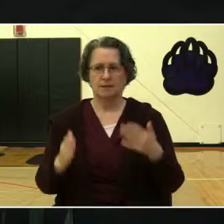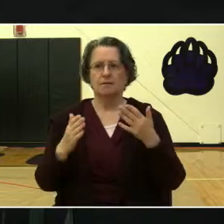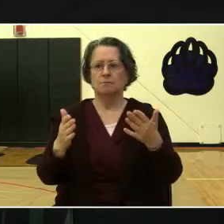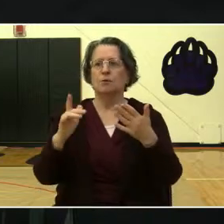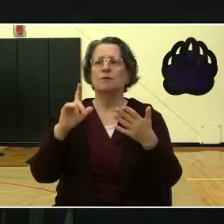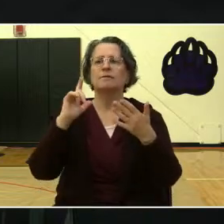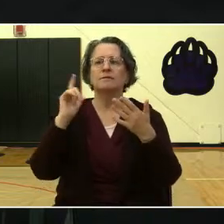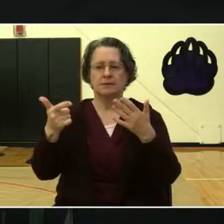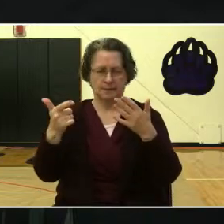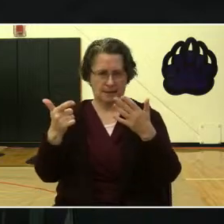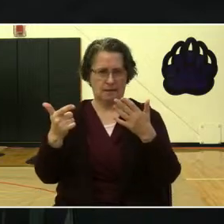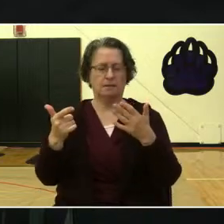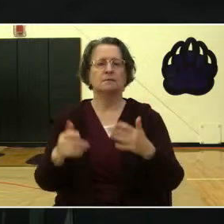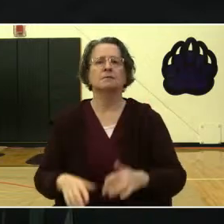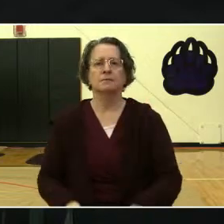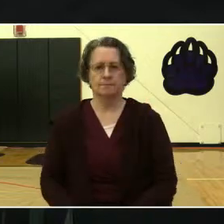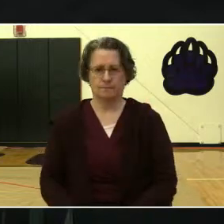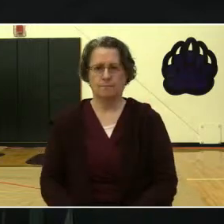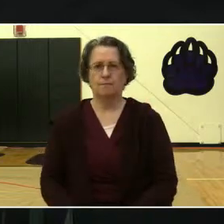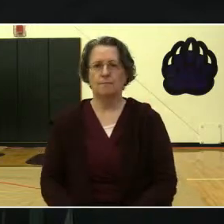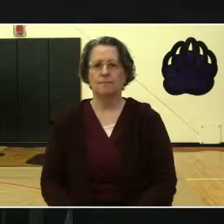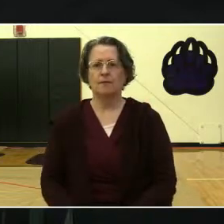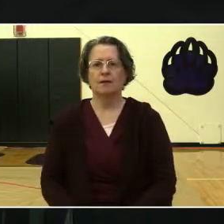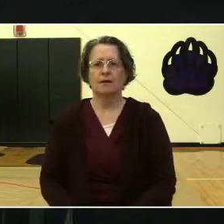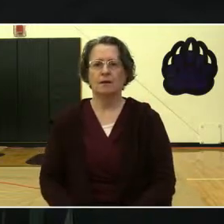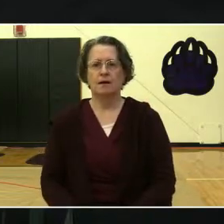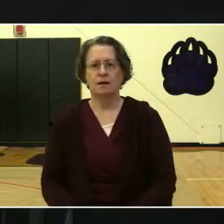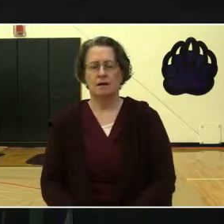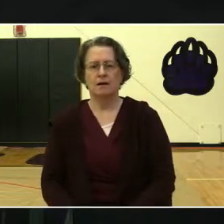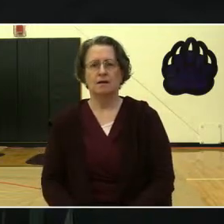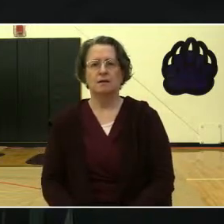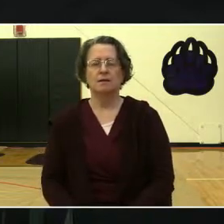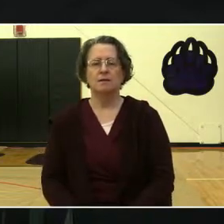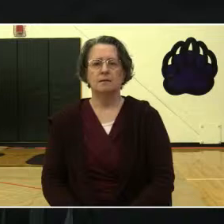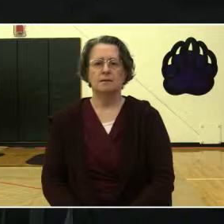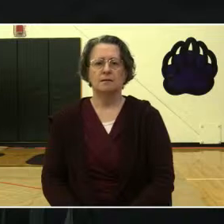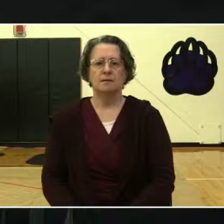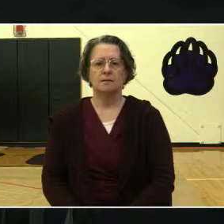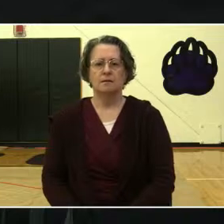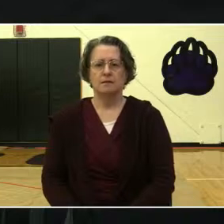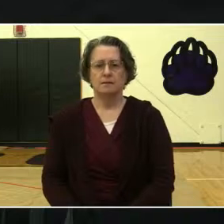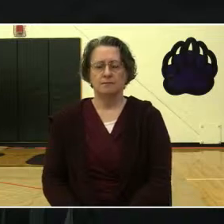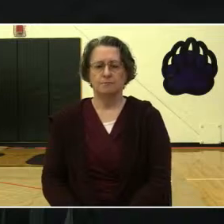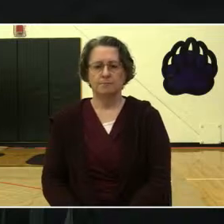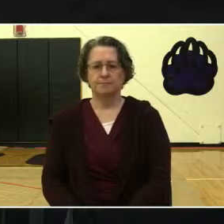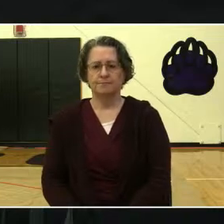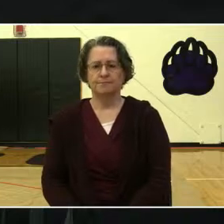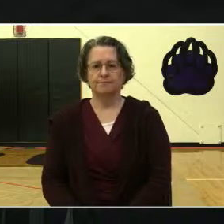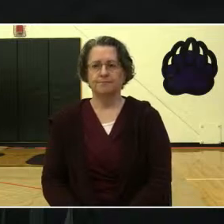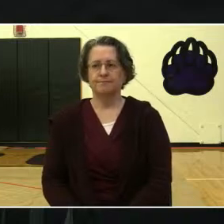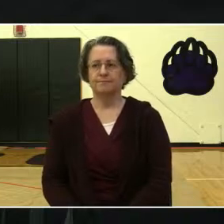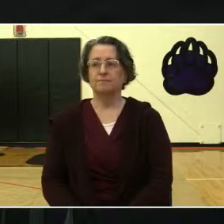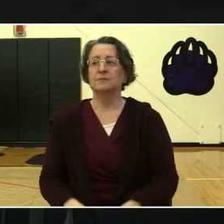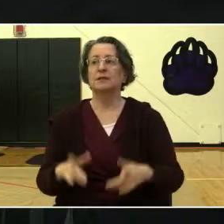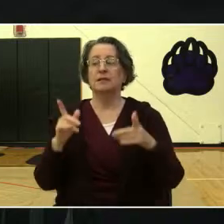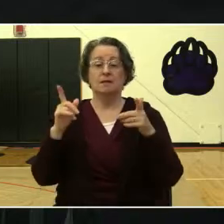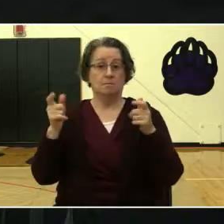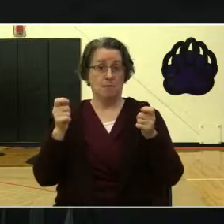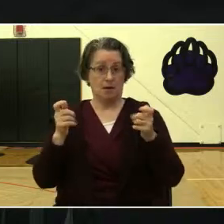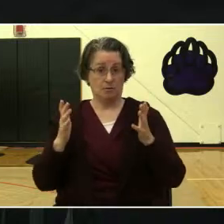and seconded that the um that the moderator's